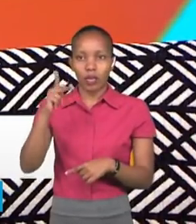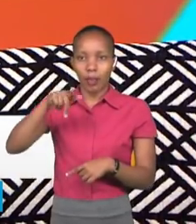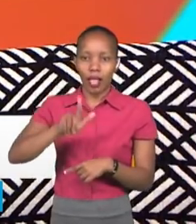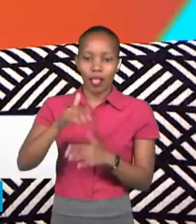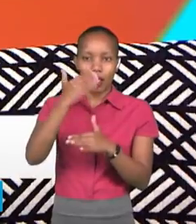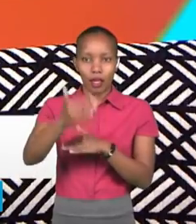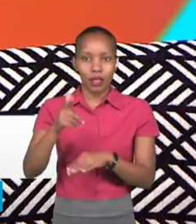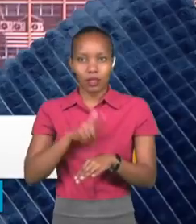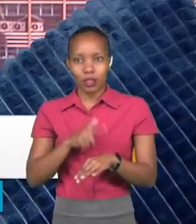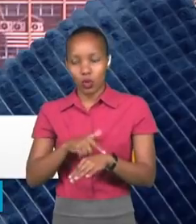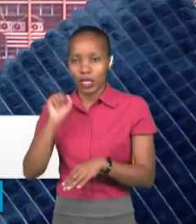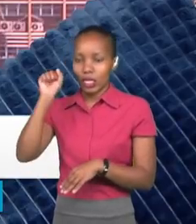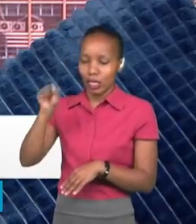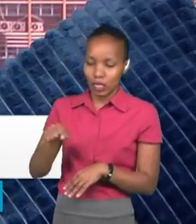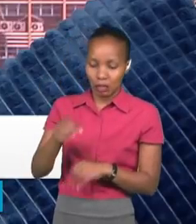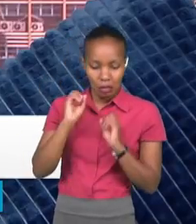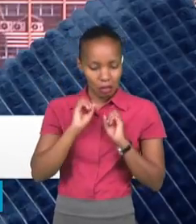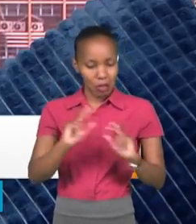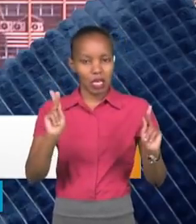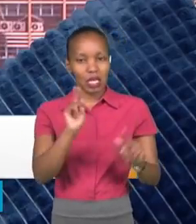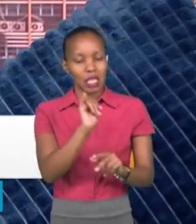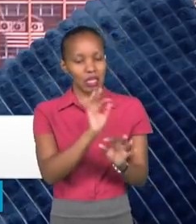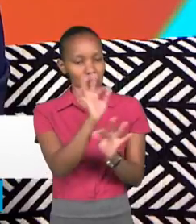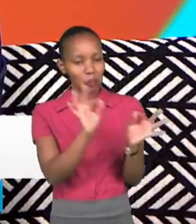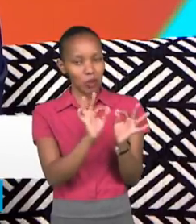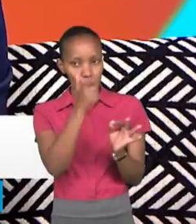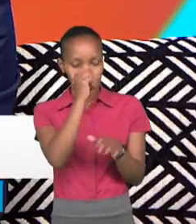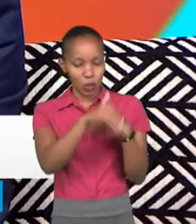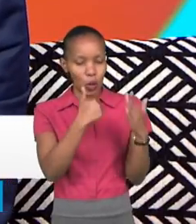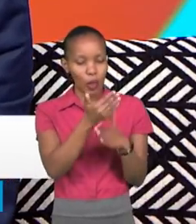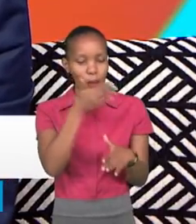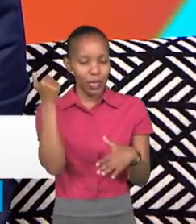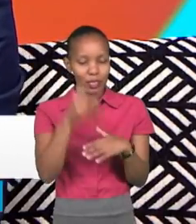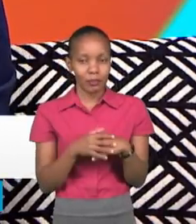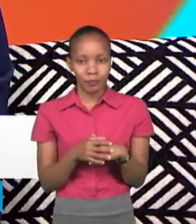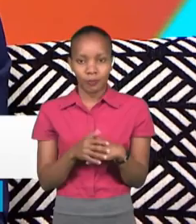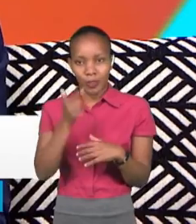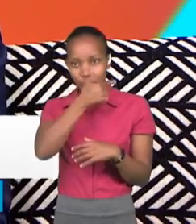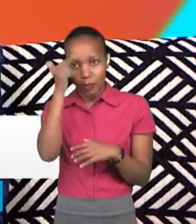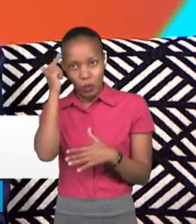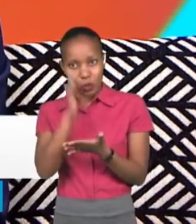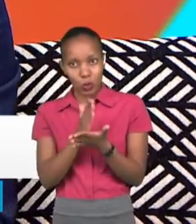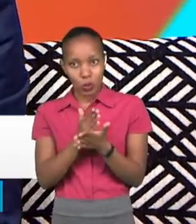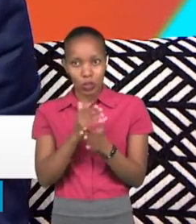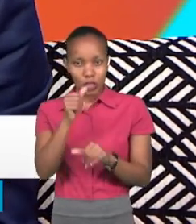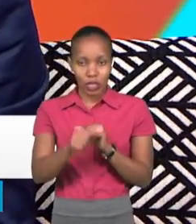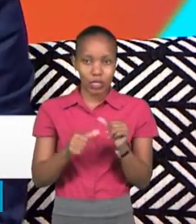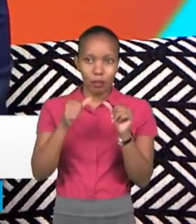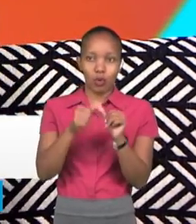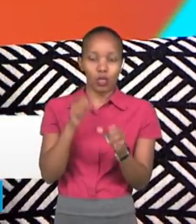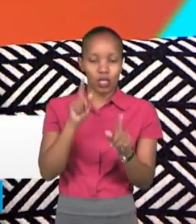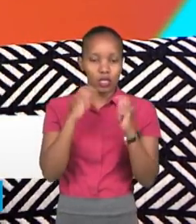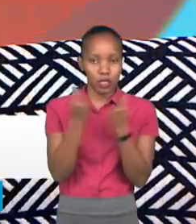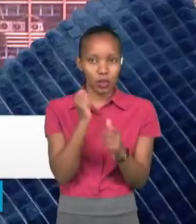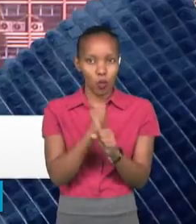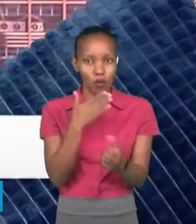season? Yes. Okay. That's perfect. I wish you all the best, bro. Because thank now, you. At the end of the day, it's all about just the resilience and the teamwork. Thank